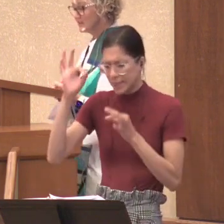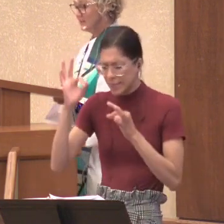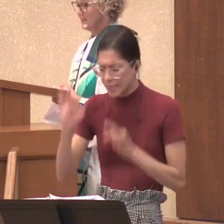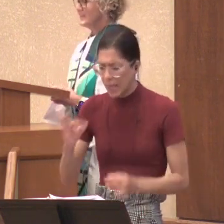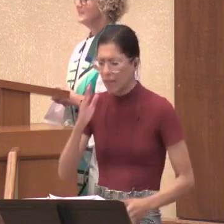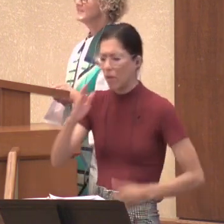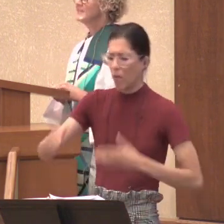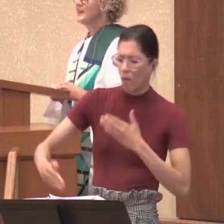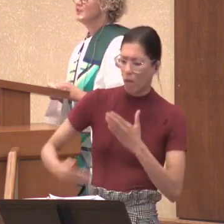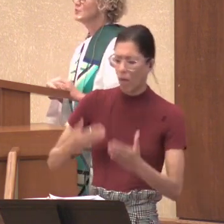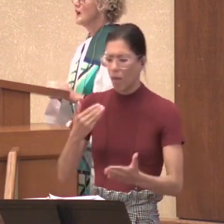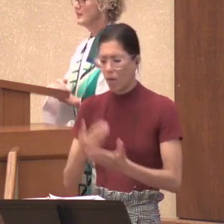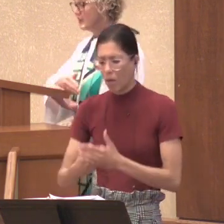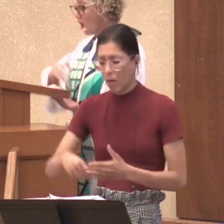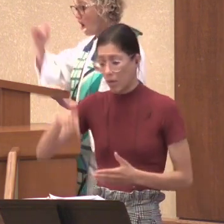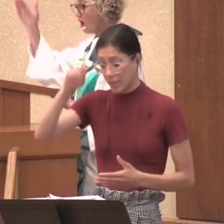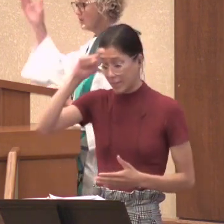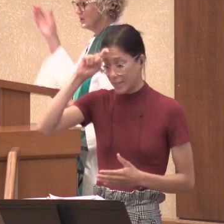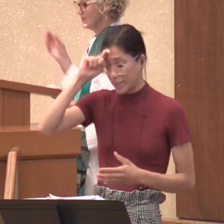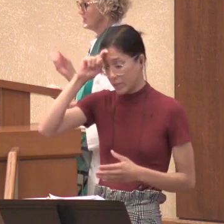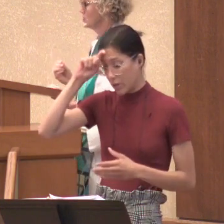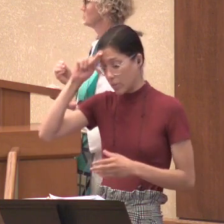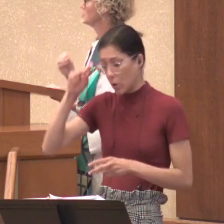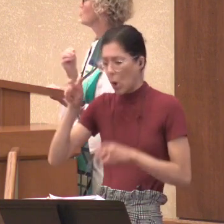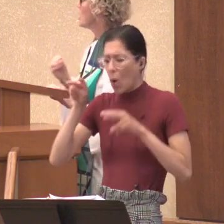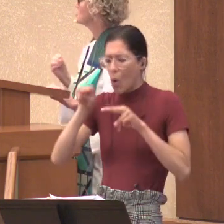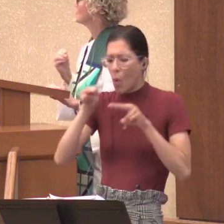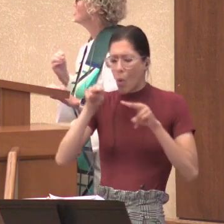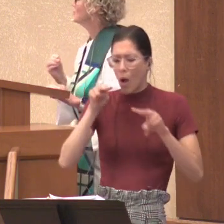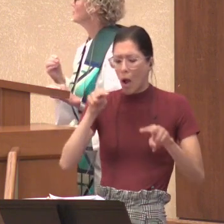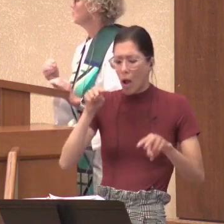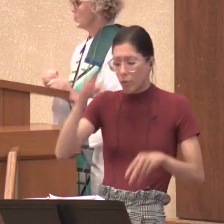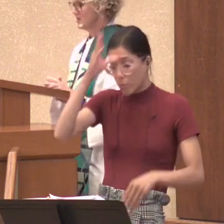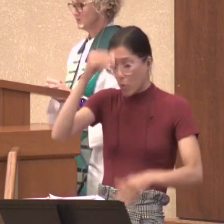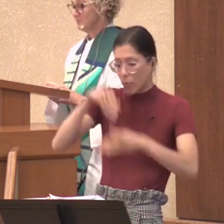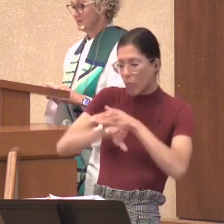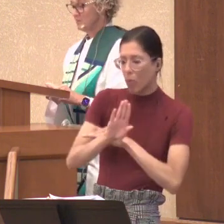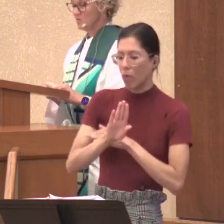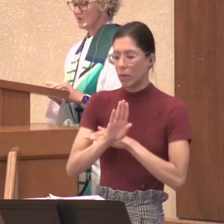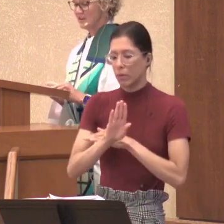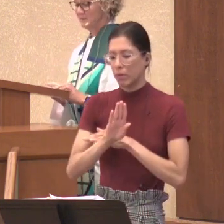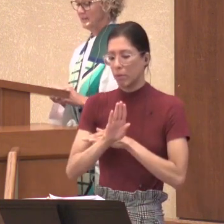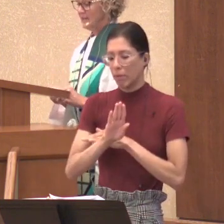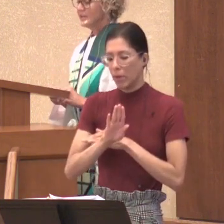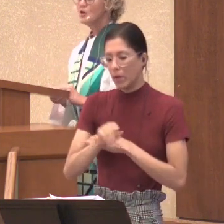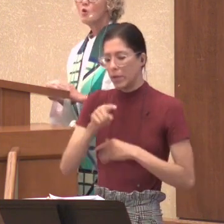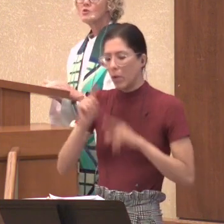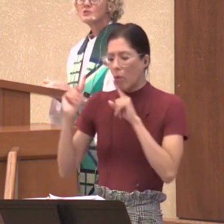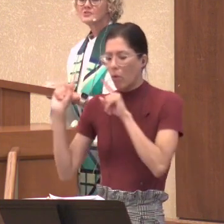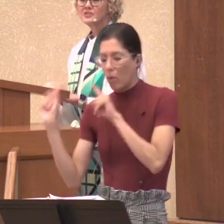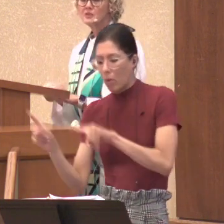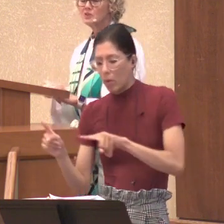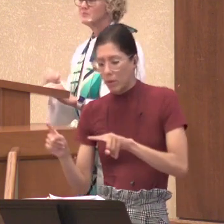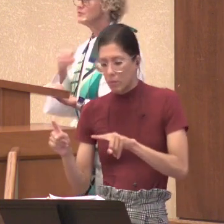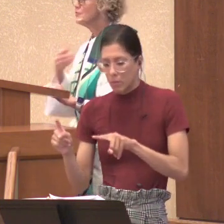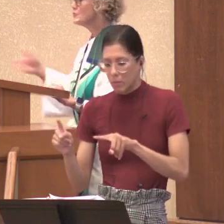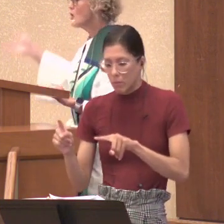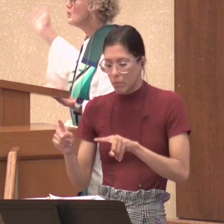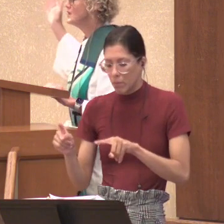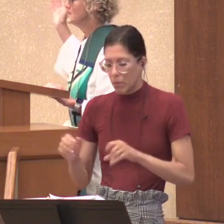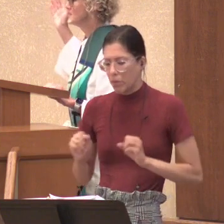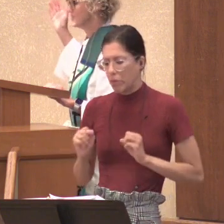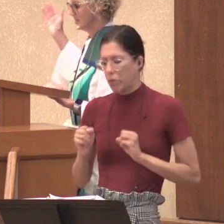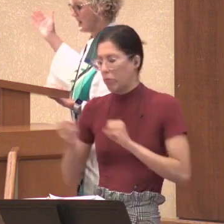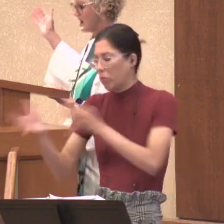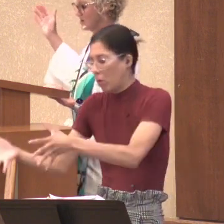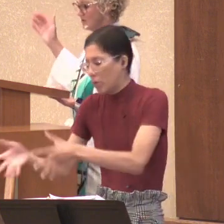tricked, he decided to rally all of Egypt to watch for infant boys being born. He ordered that they were to be